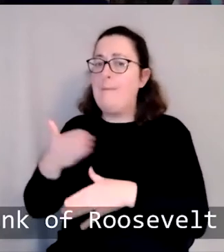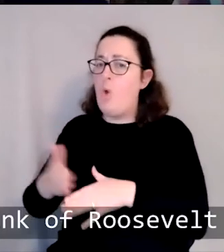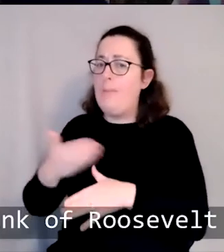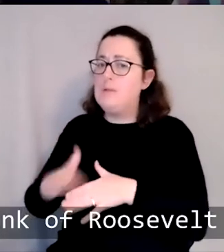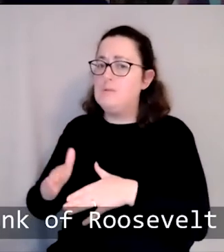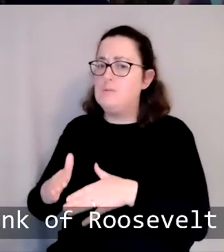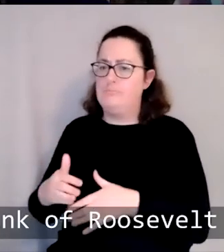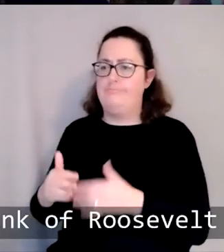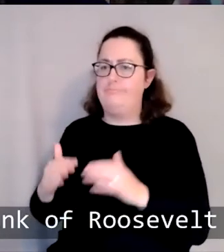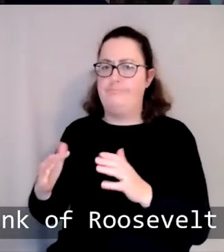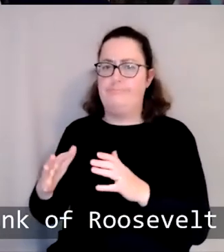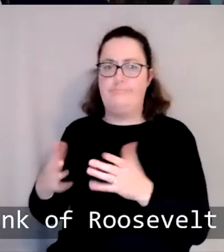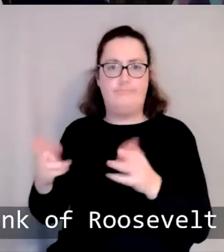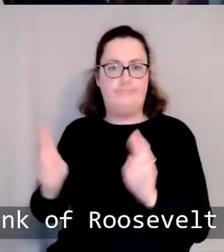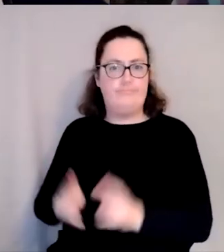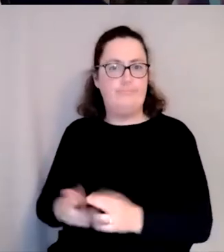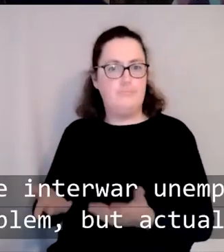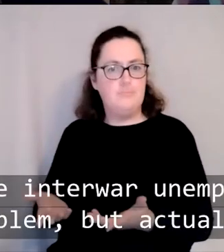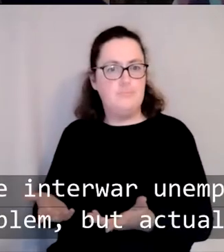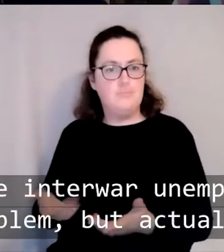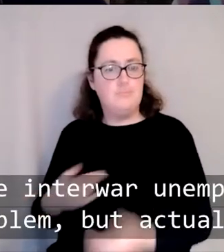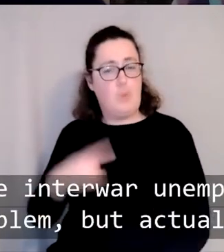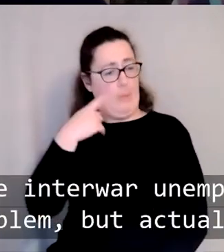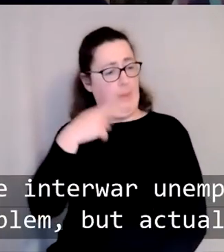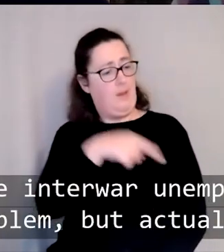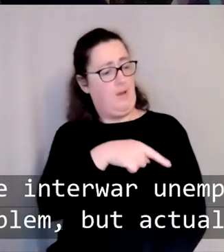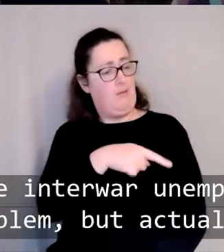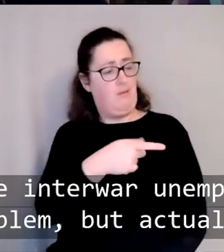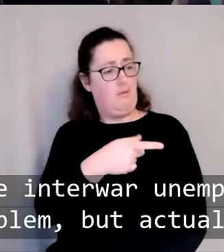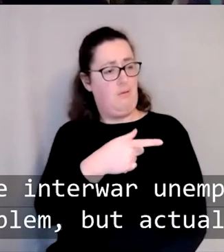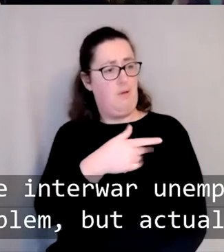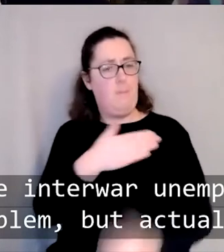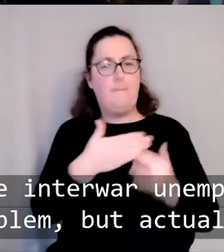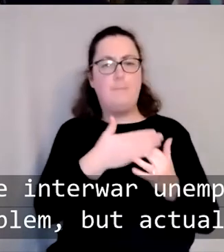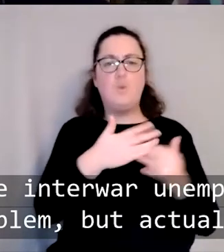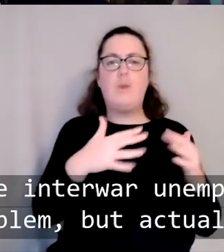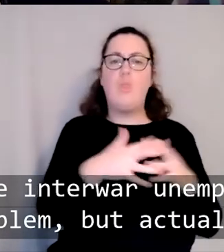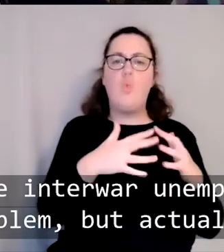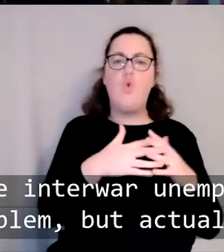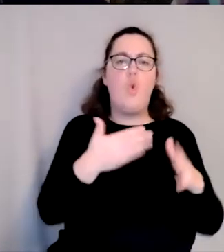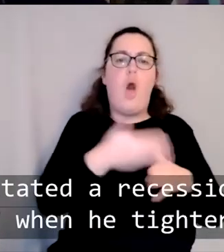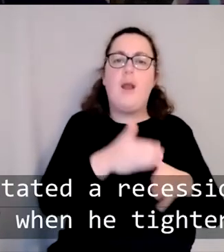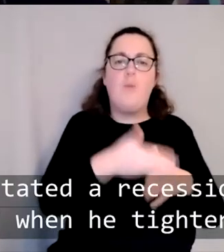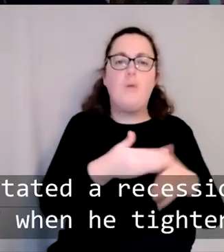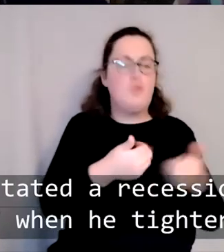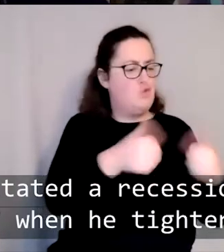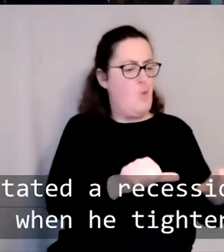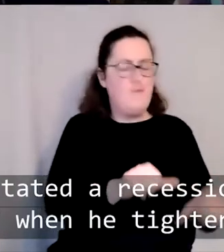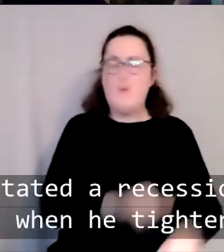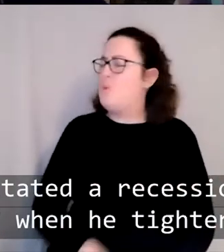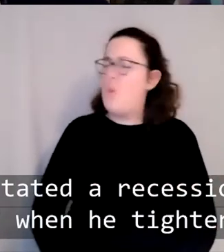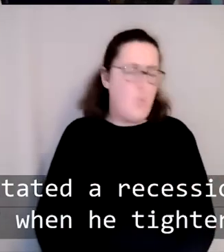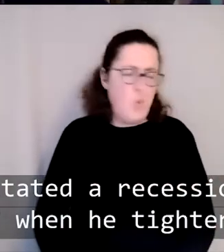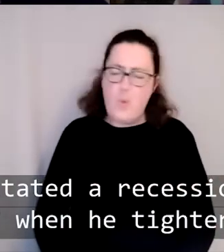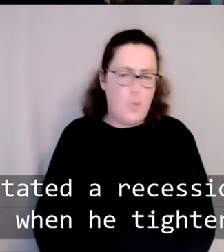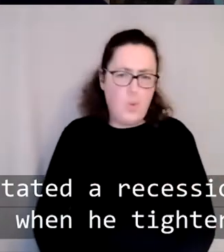We now think of Roosevelt of having solved the interwar unemployment problem, but actually he